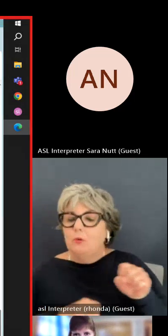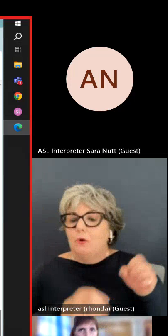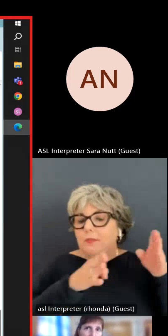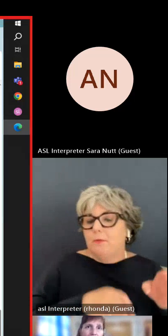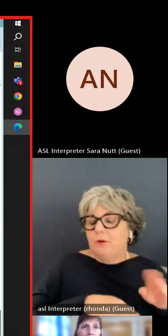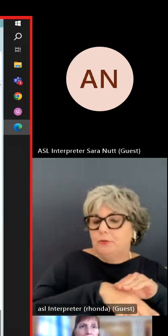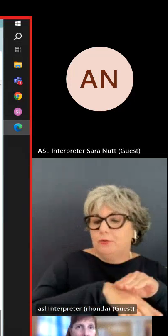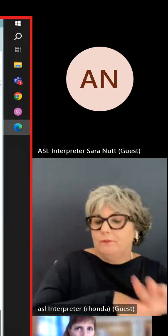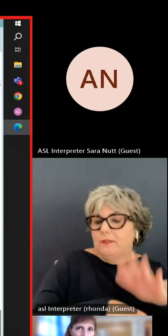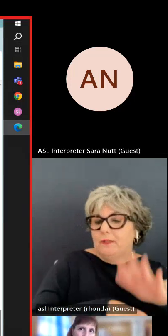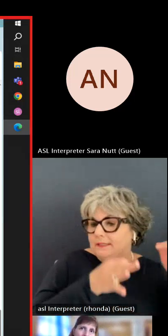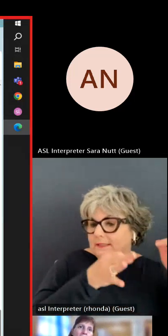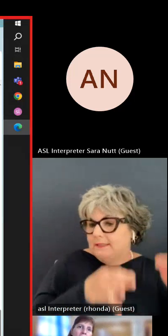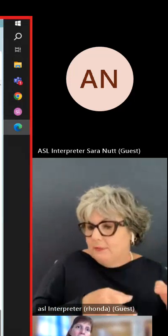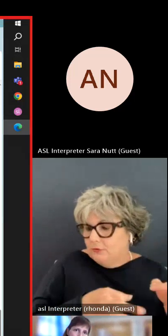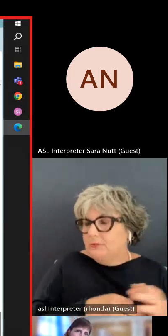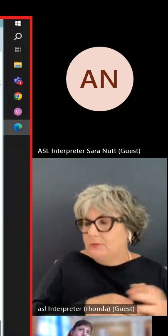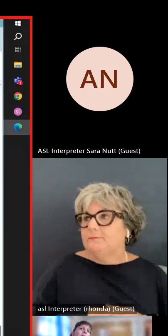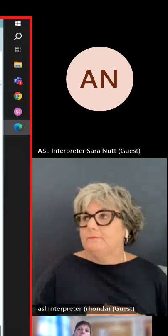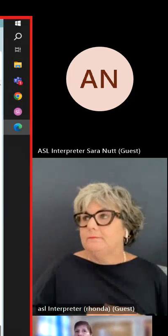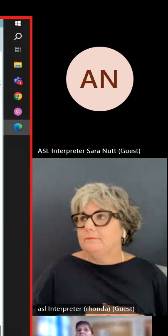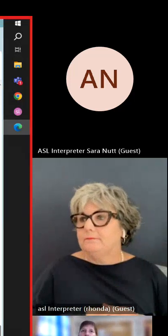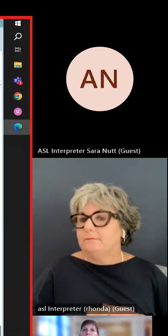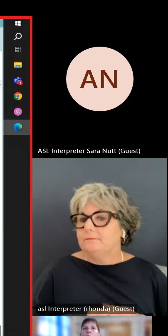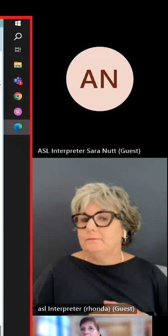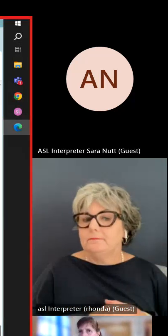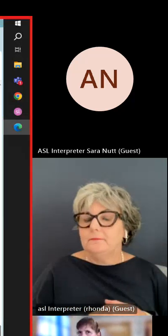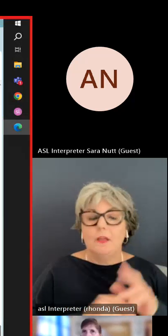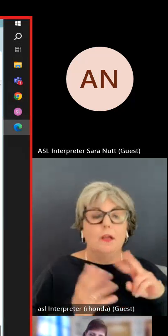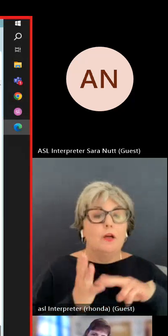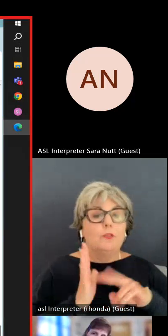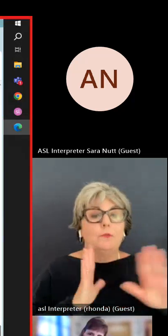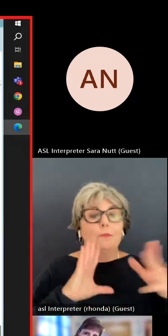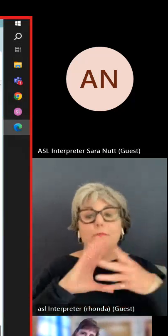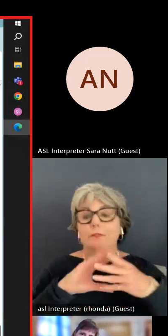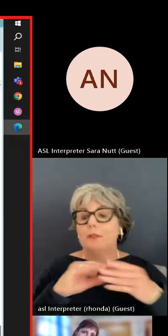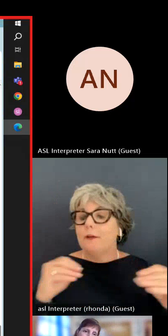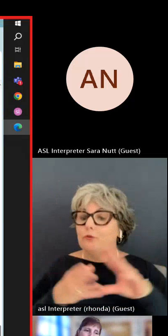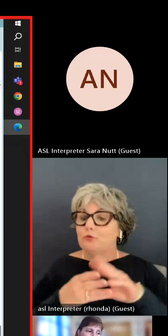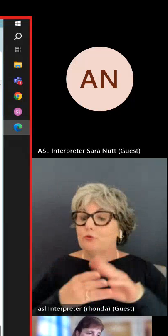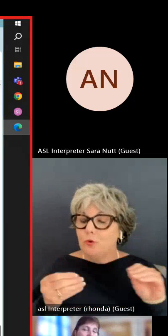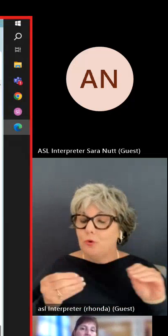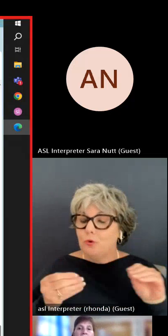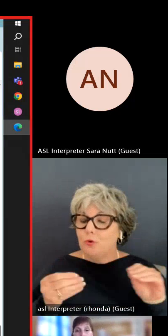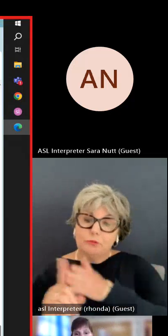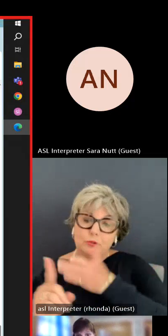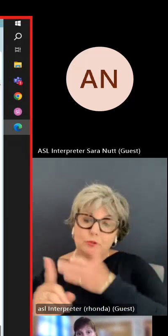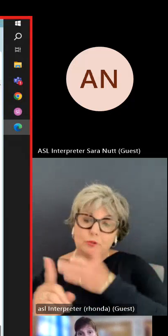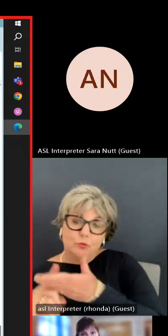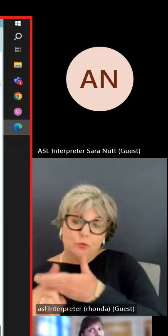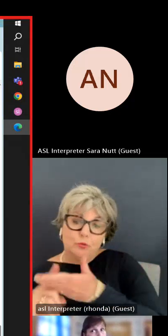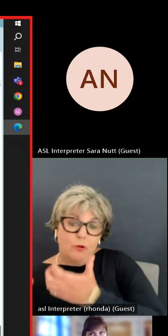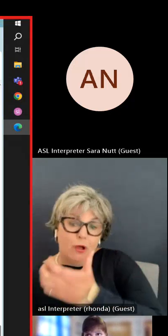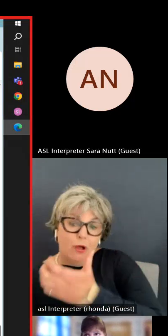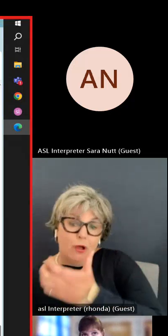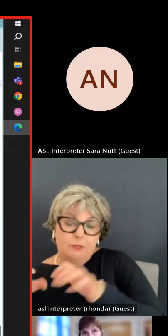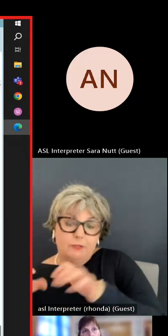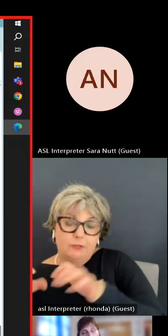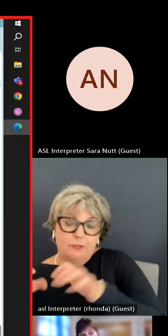influence a decision maker. So the purpose of your story is to either persuade your audience to act on